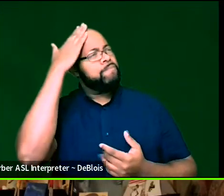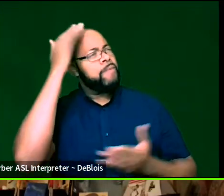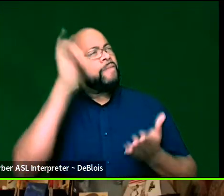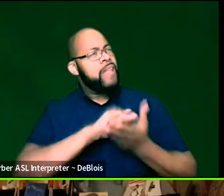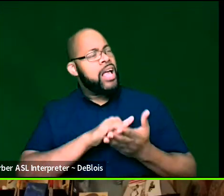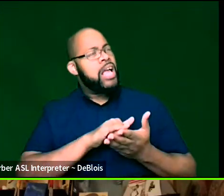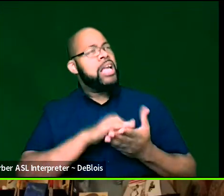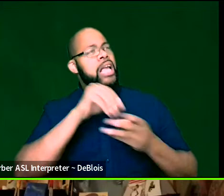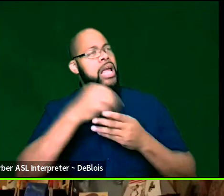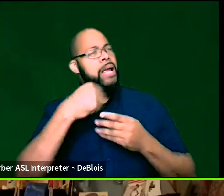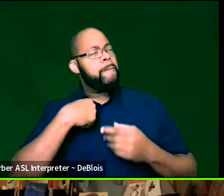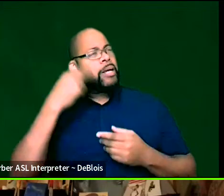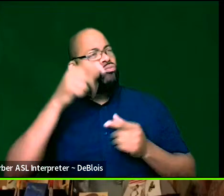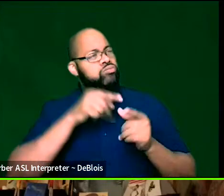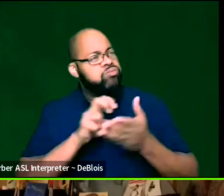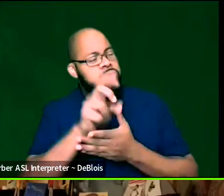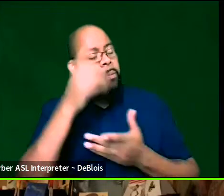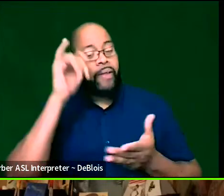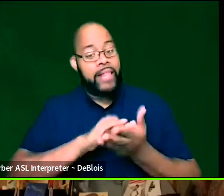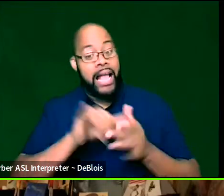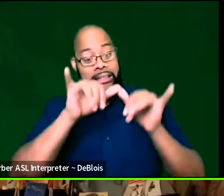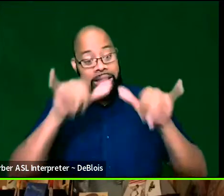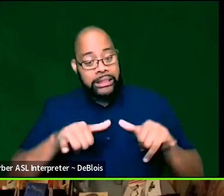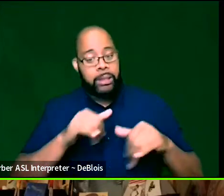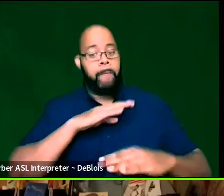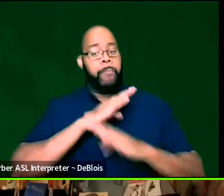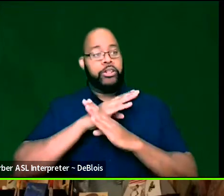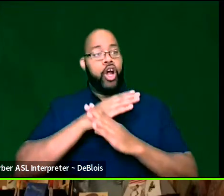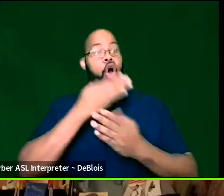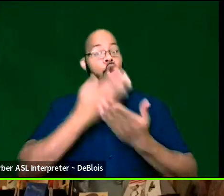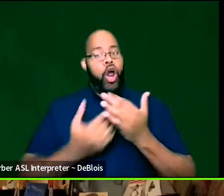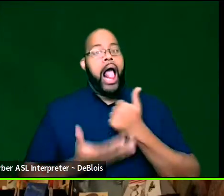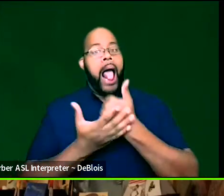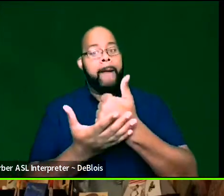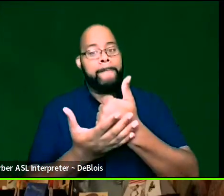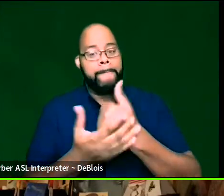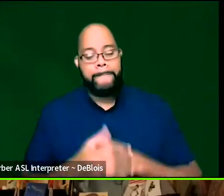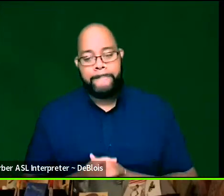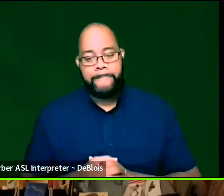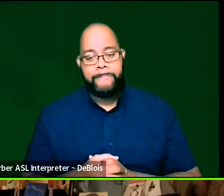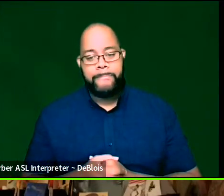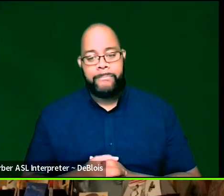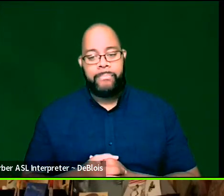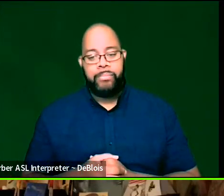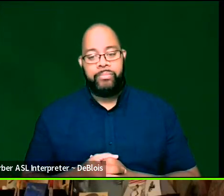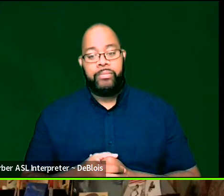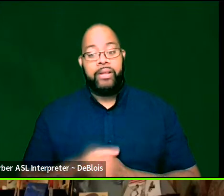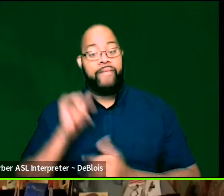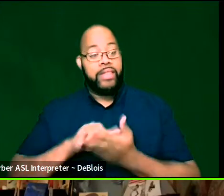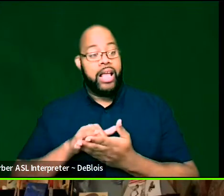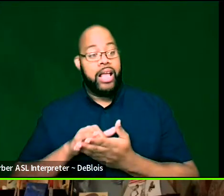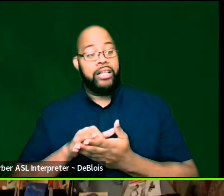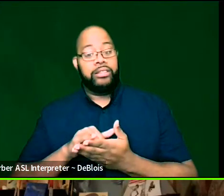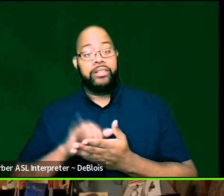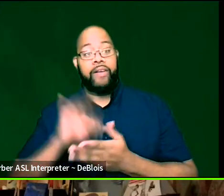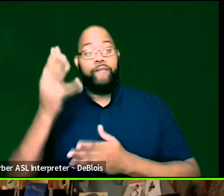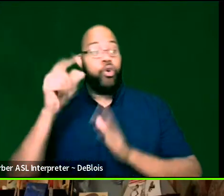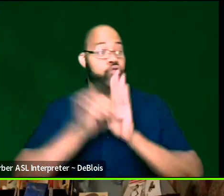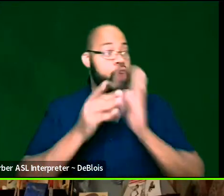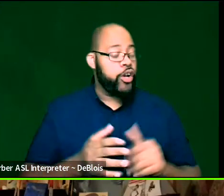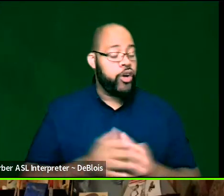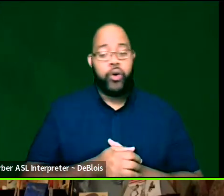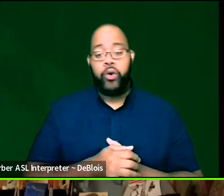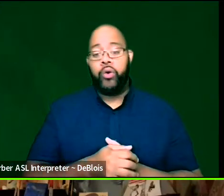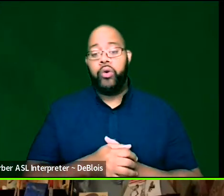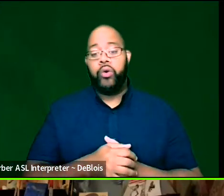in that mantra because the system protects good health. I mean, whether that is the 4th grader